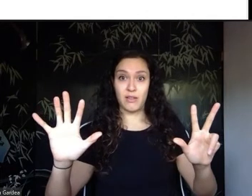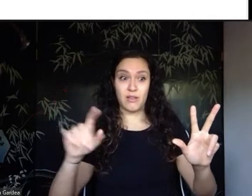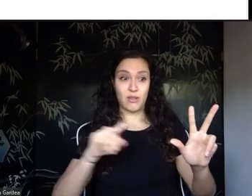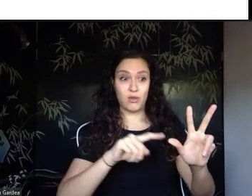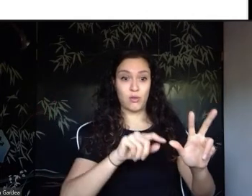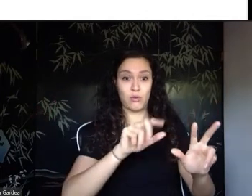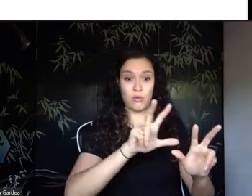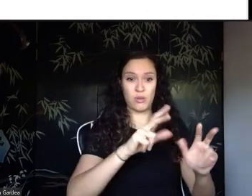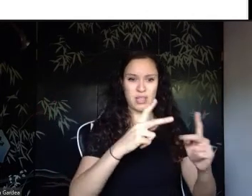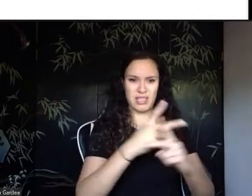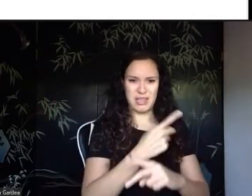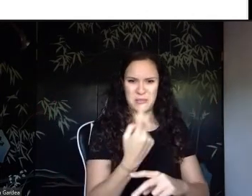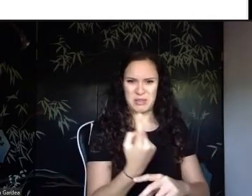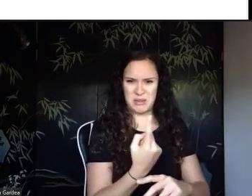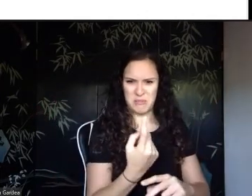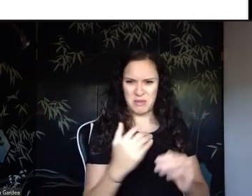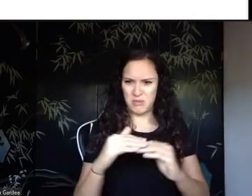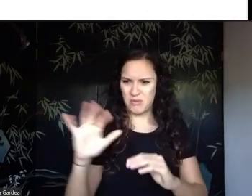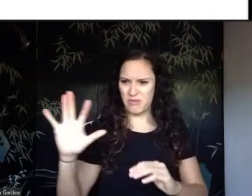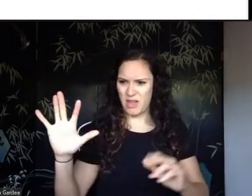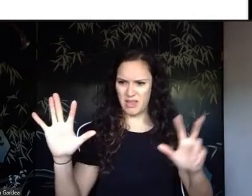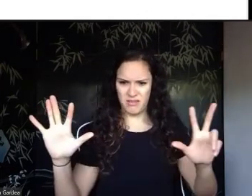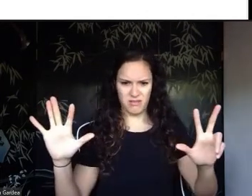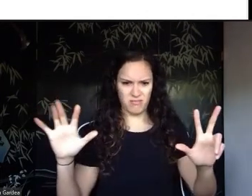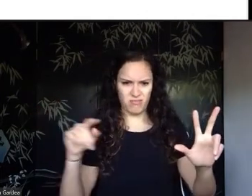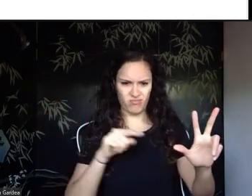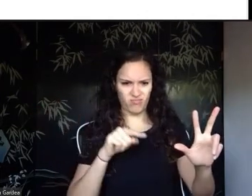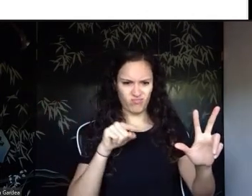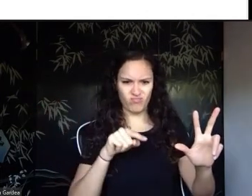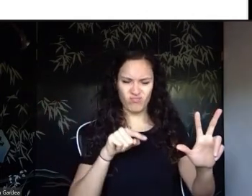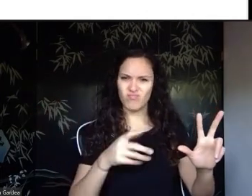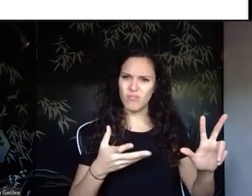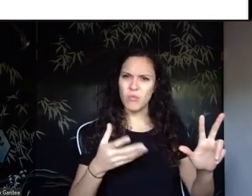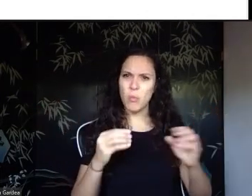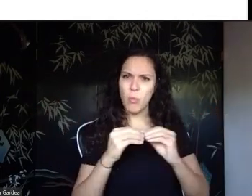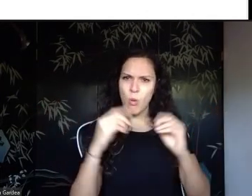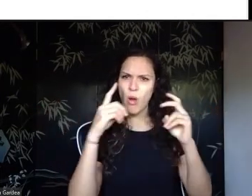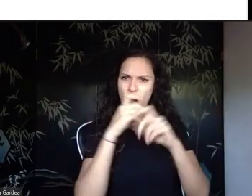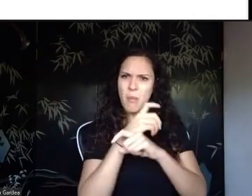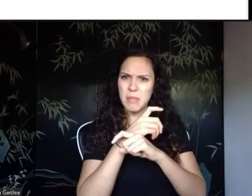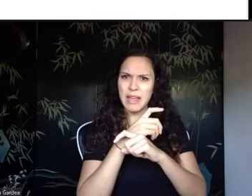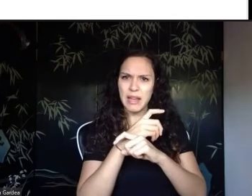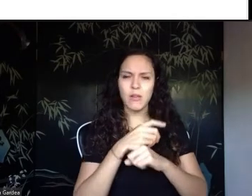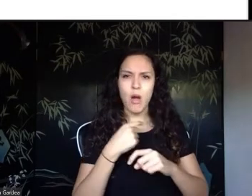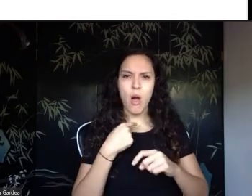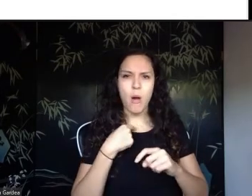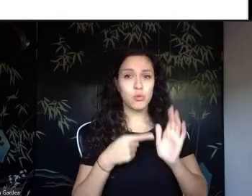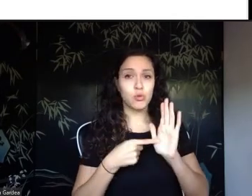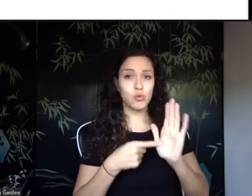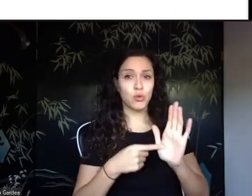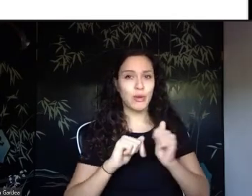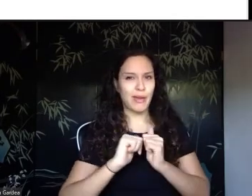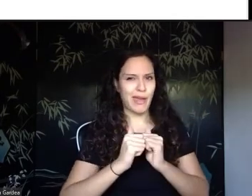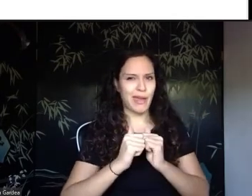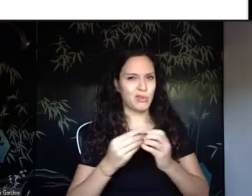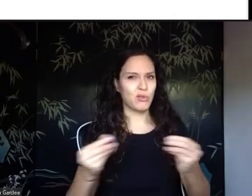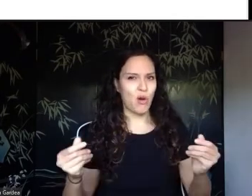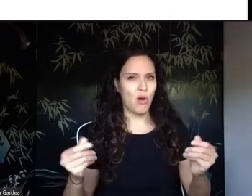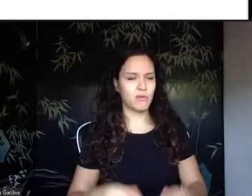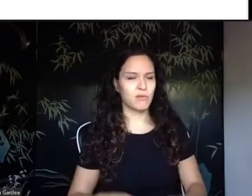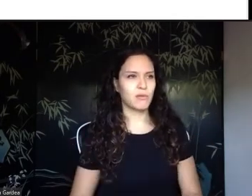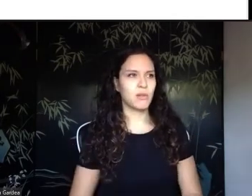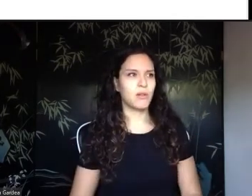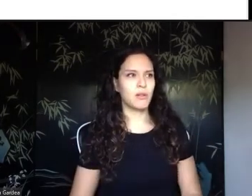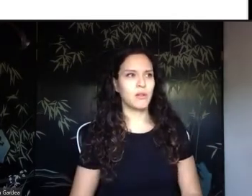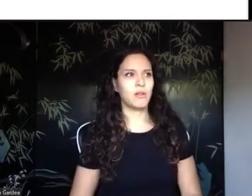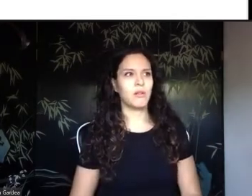across. 3 times something not so easy gets me to 5. That makes it